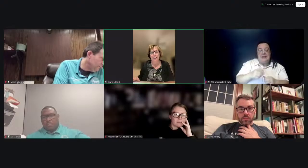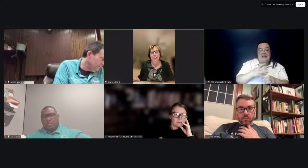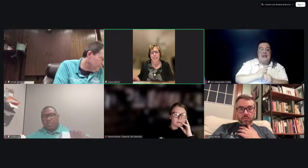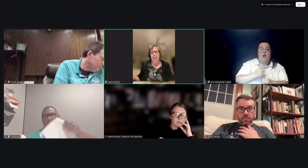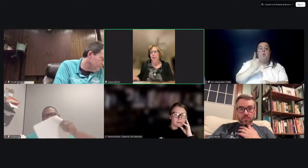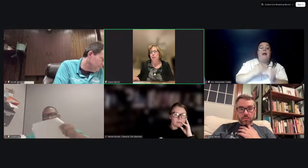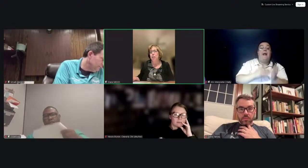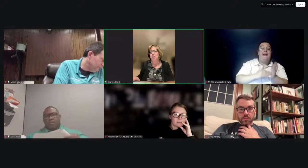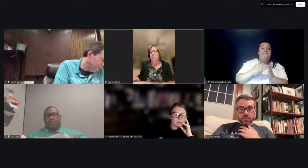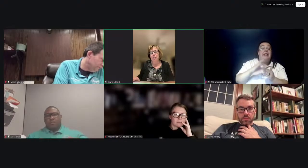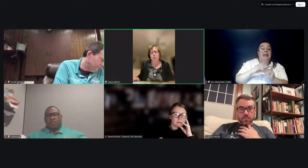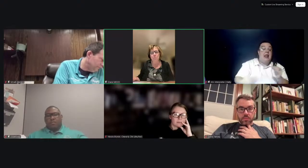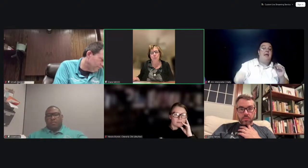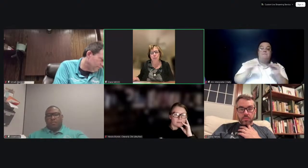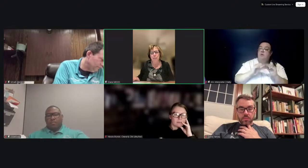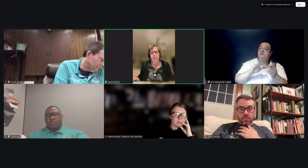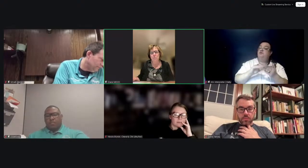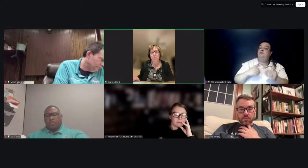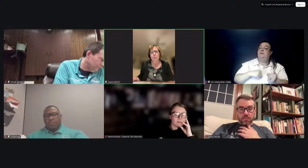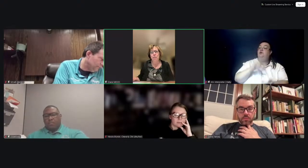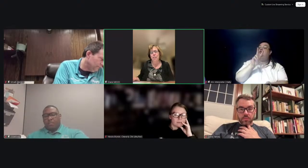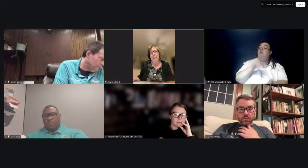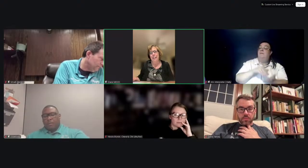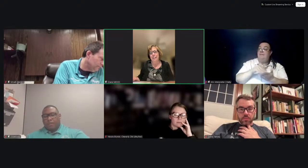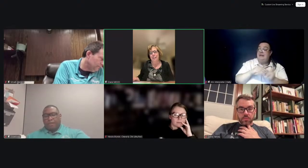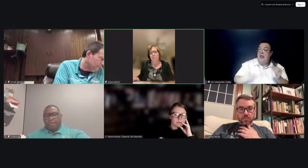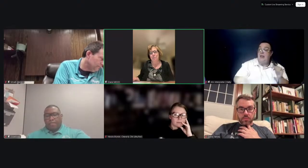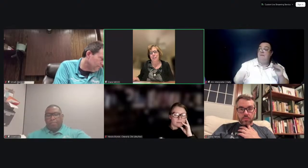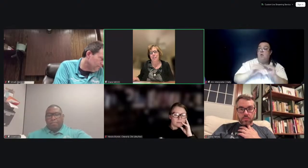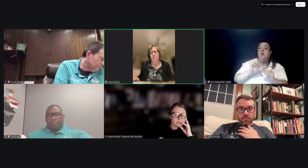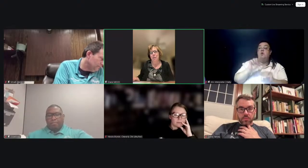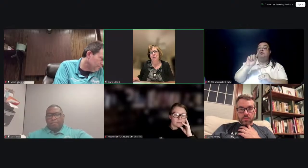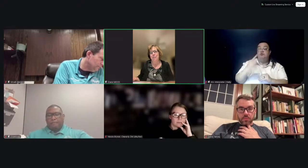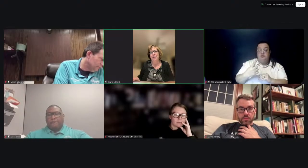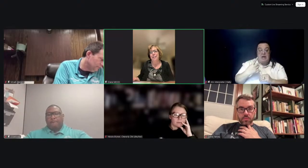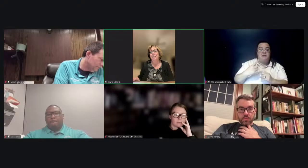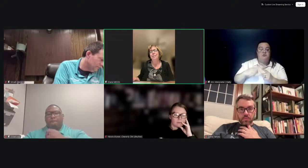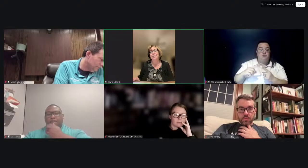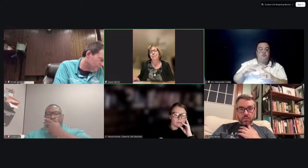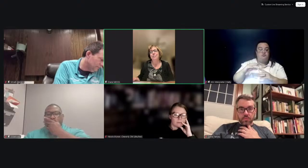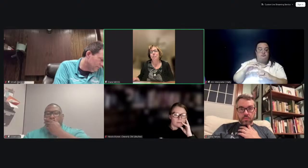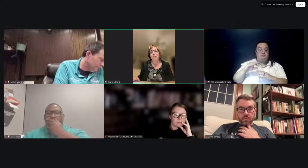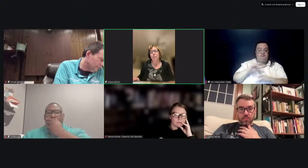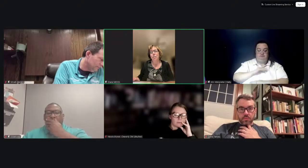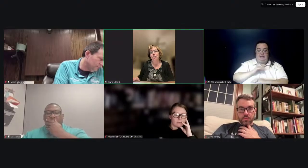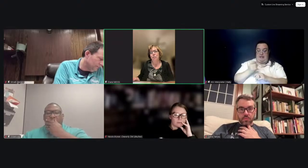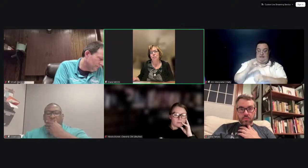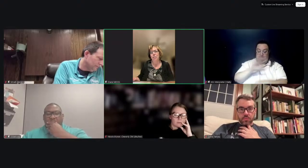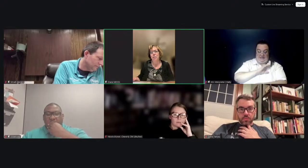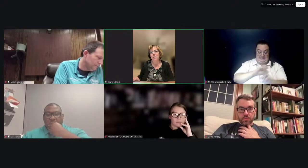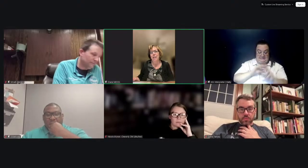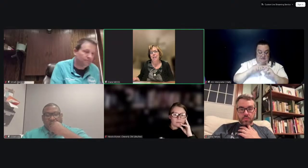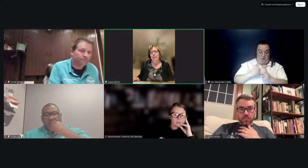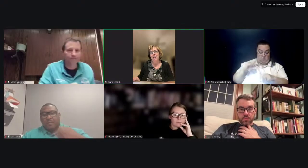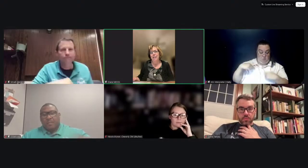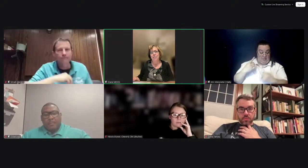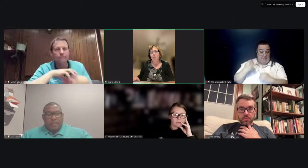more, or $2 million more just to get to the police department in the last 2 years.